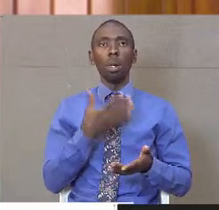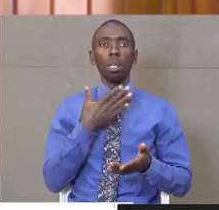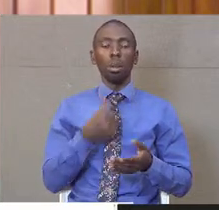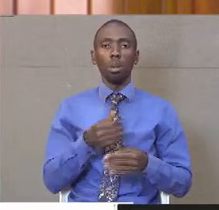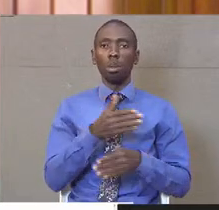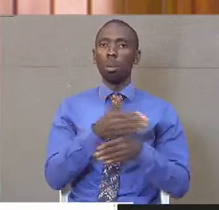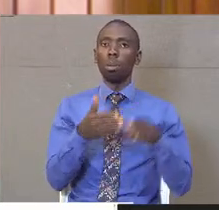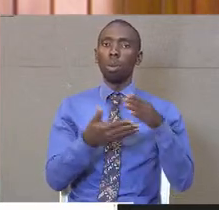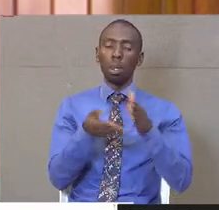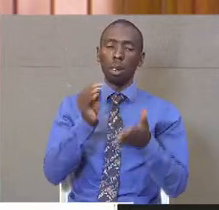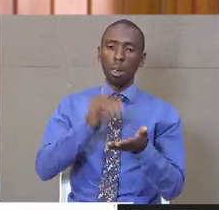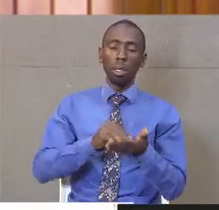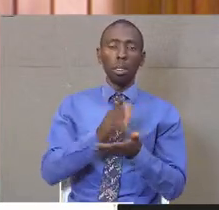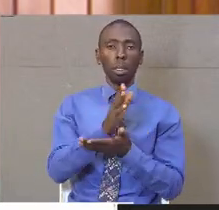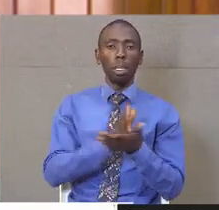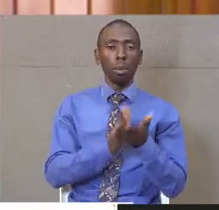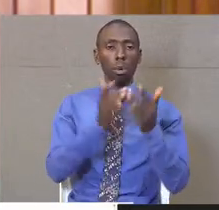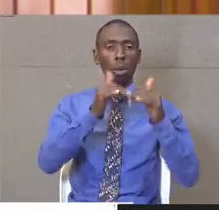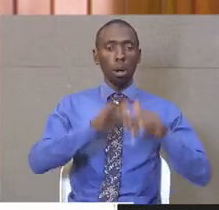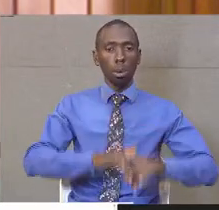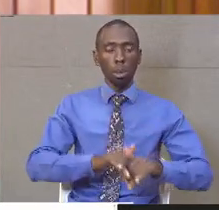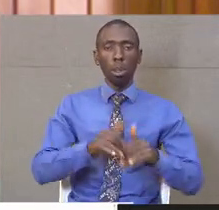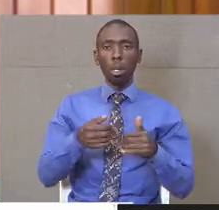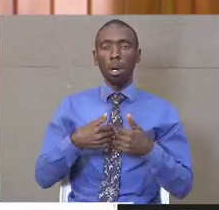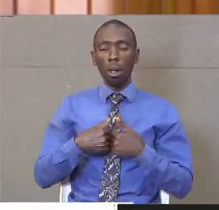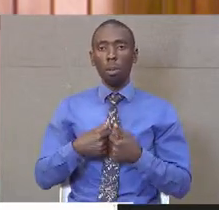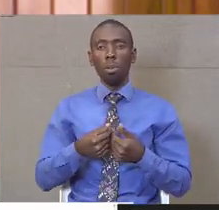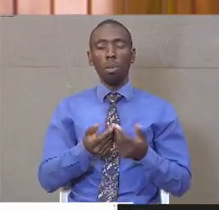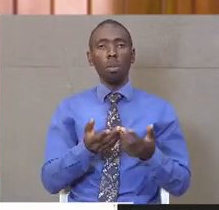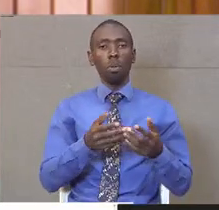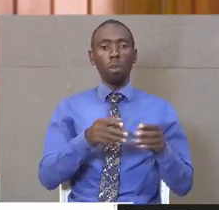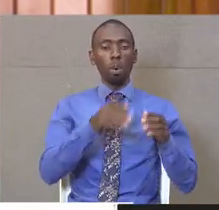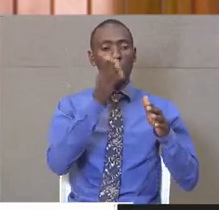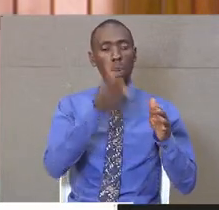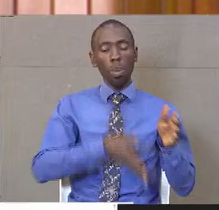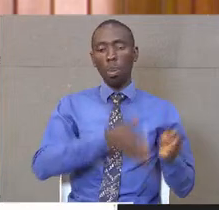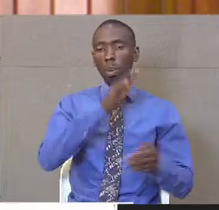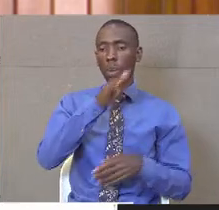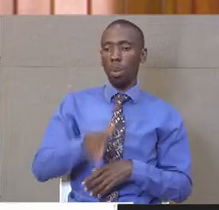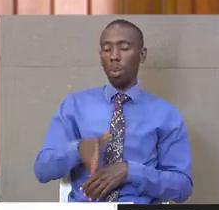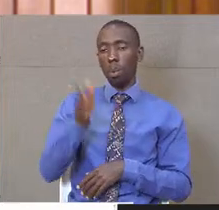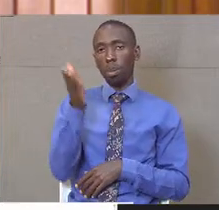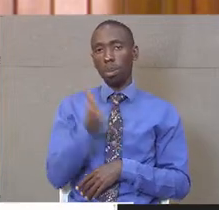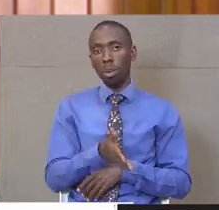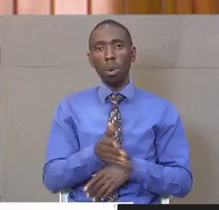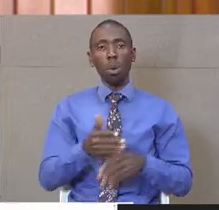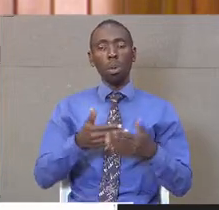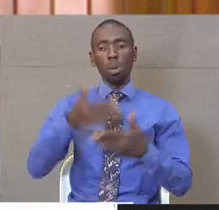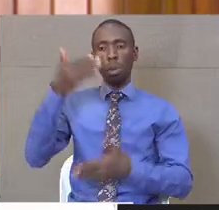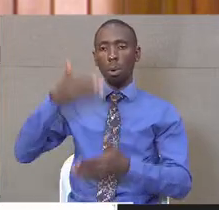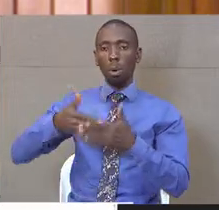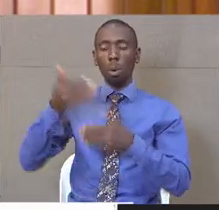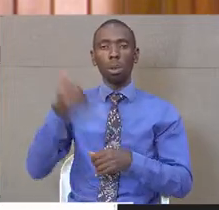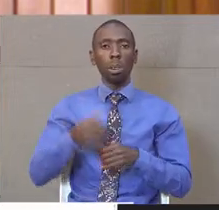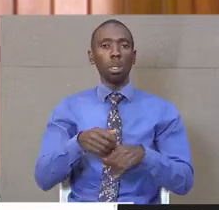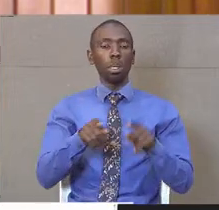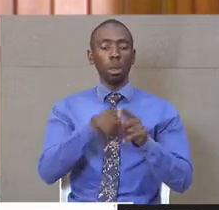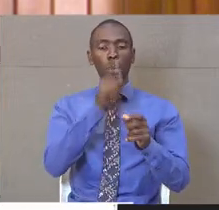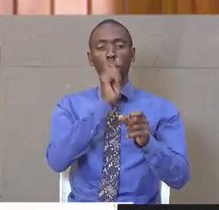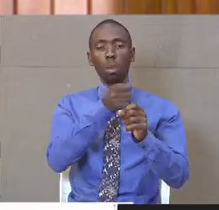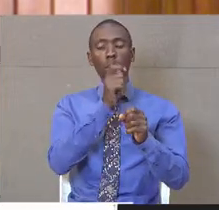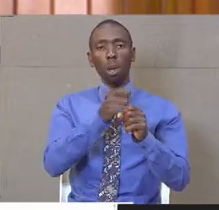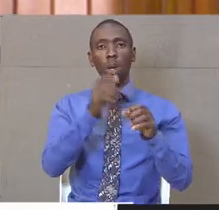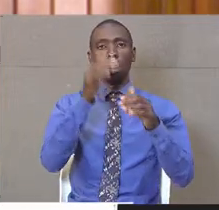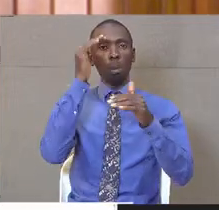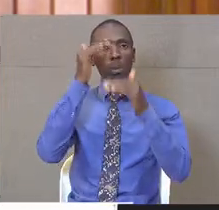collapsing, they have got broken walls, leaking roofs. The one ambulance we have there is busy